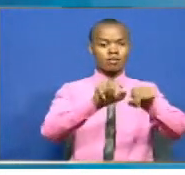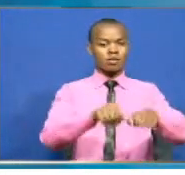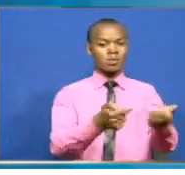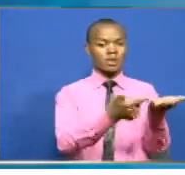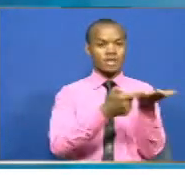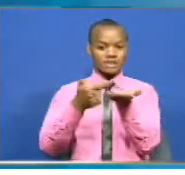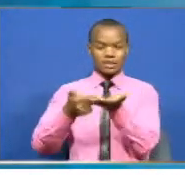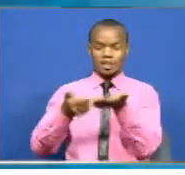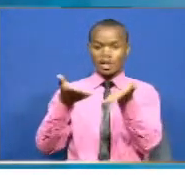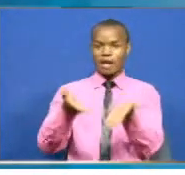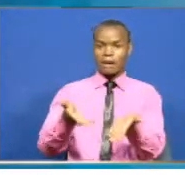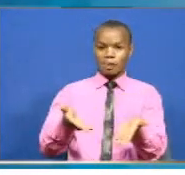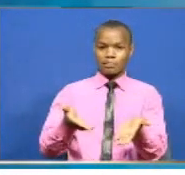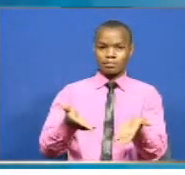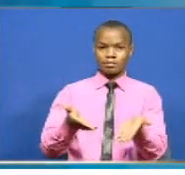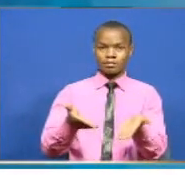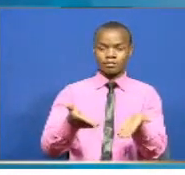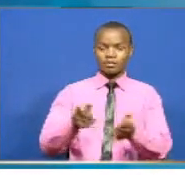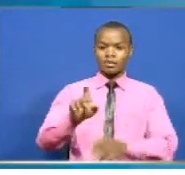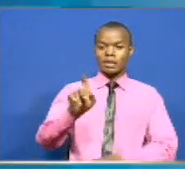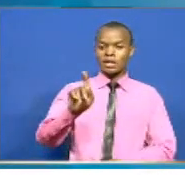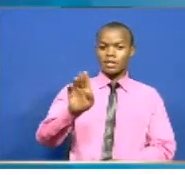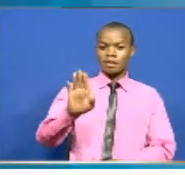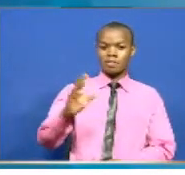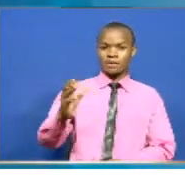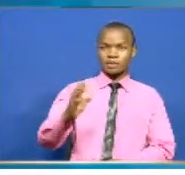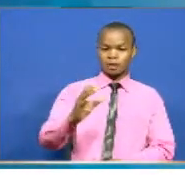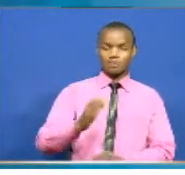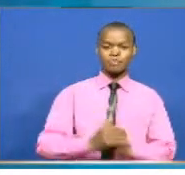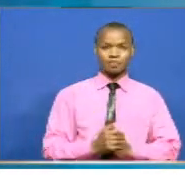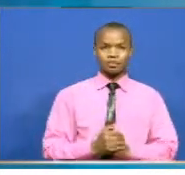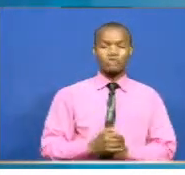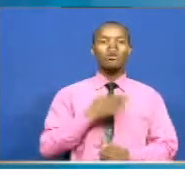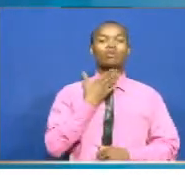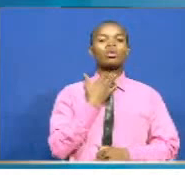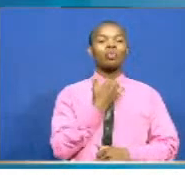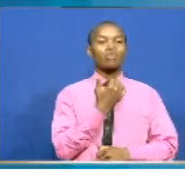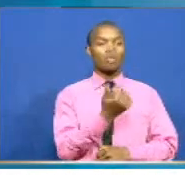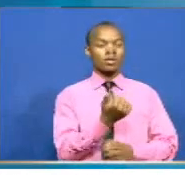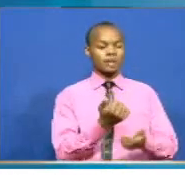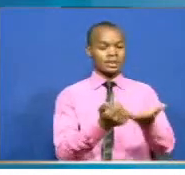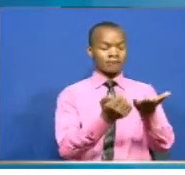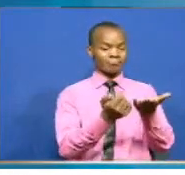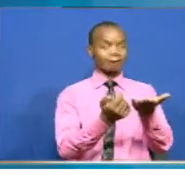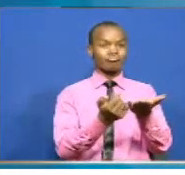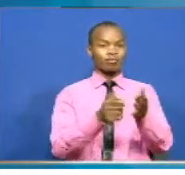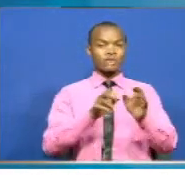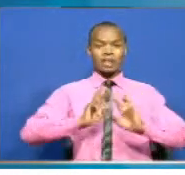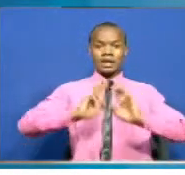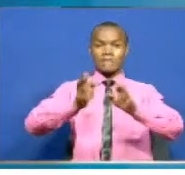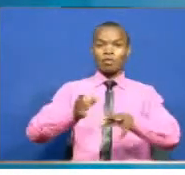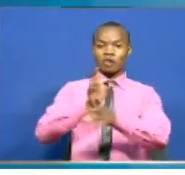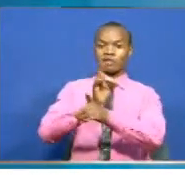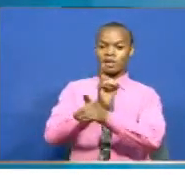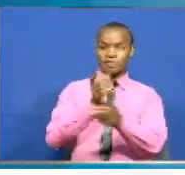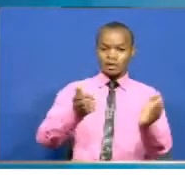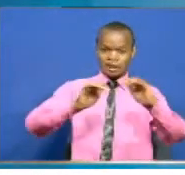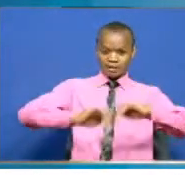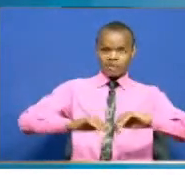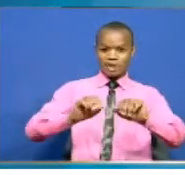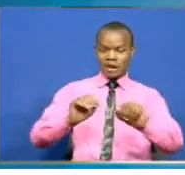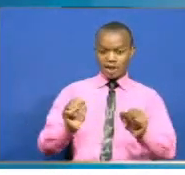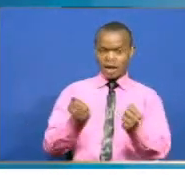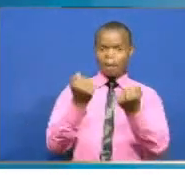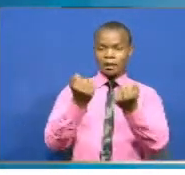here on our national broadcaster. We want to take you through some of the events that are happening in Kenya's capital, Nairobi, and also